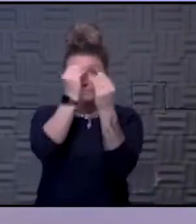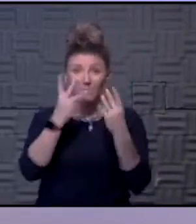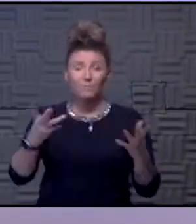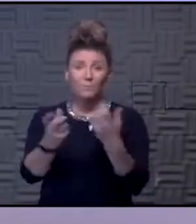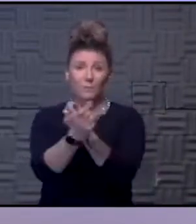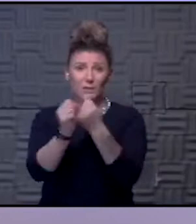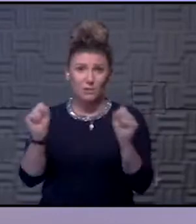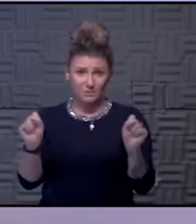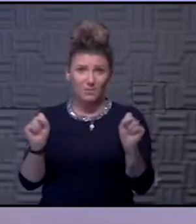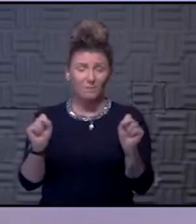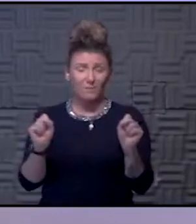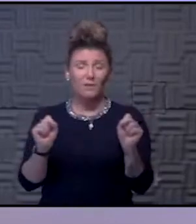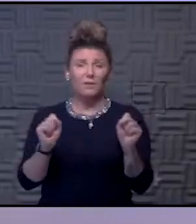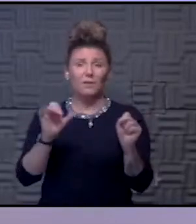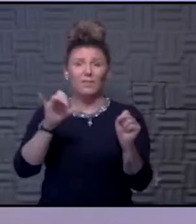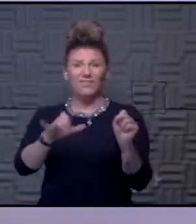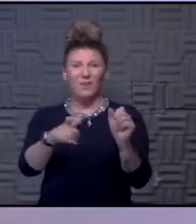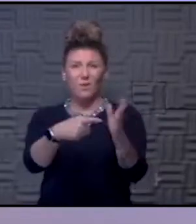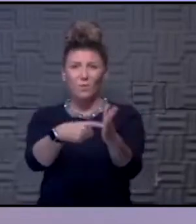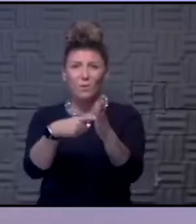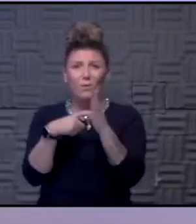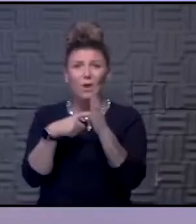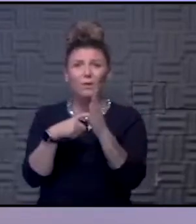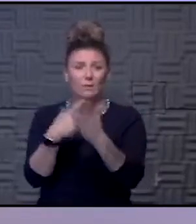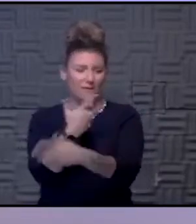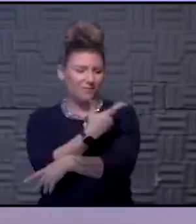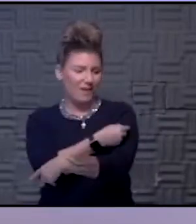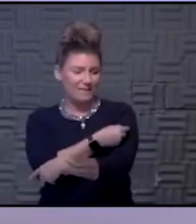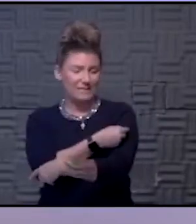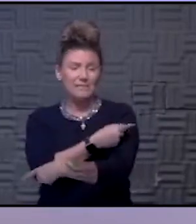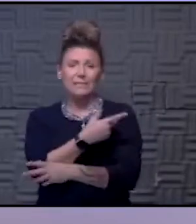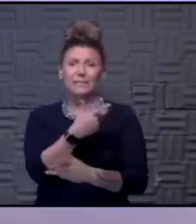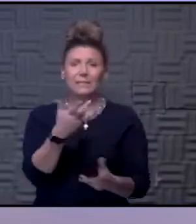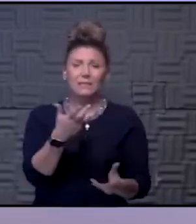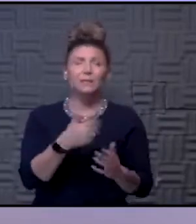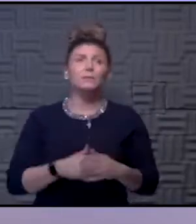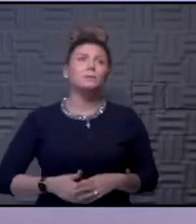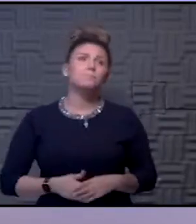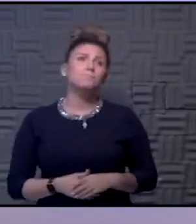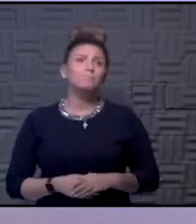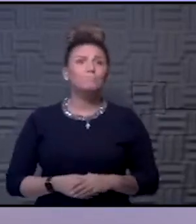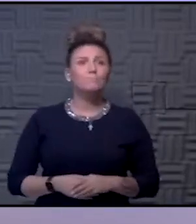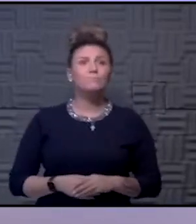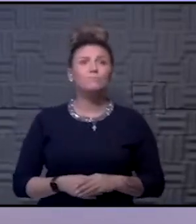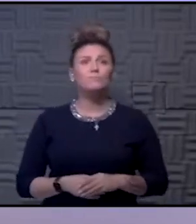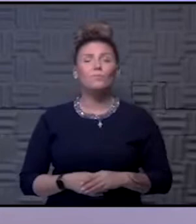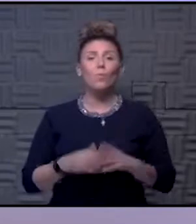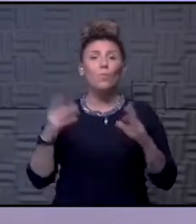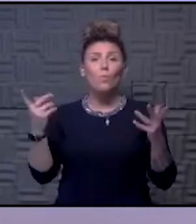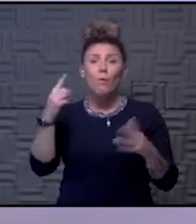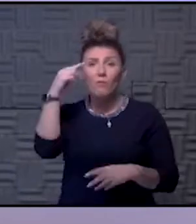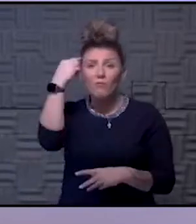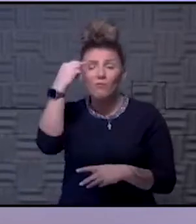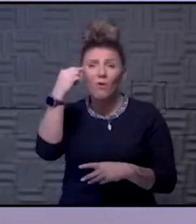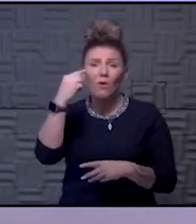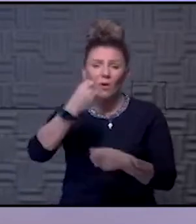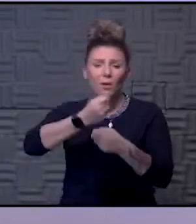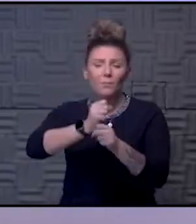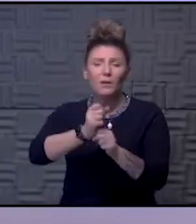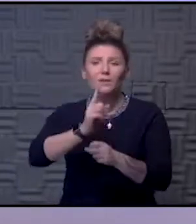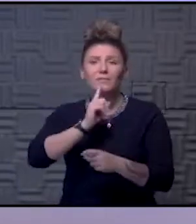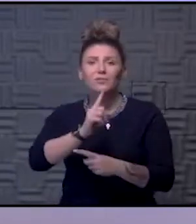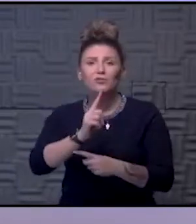requirements for getting the vaccine is just to make sure they have the